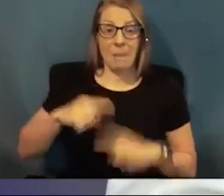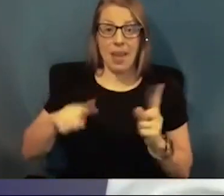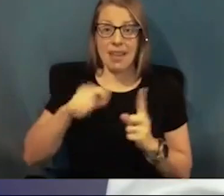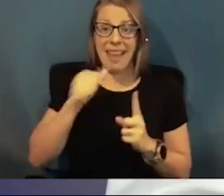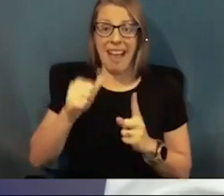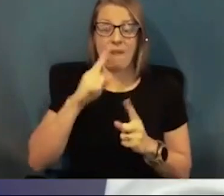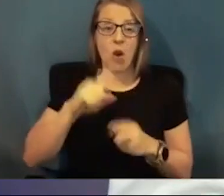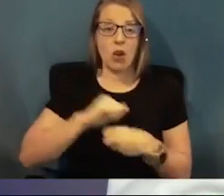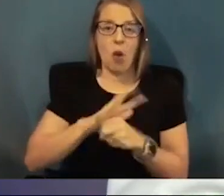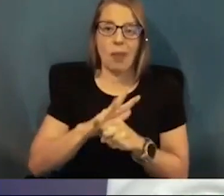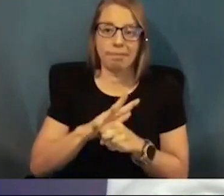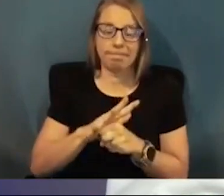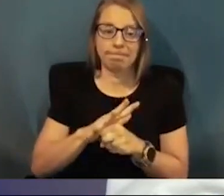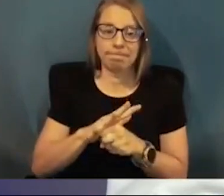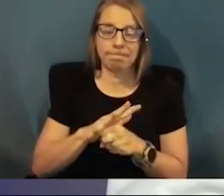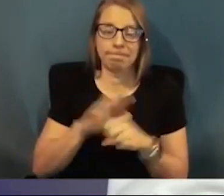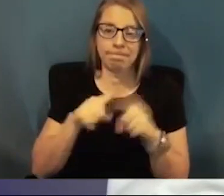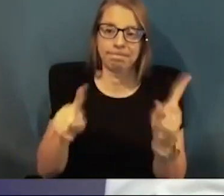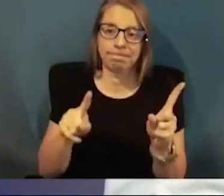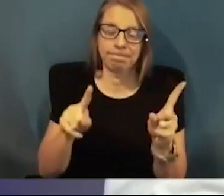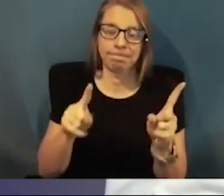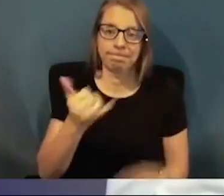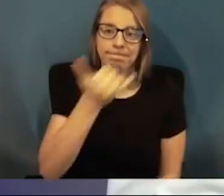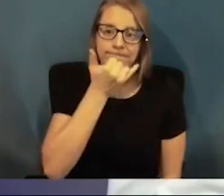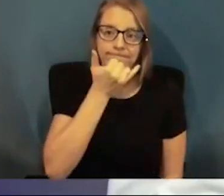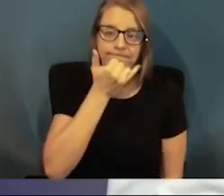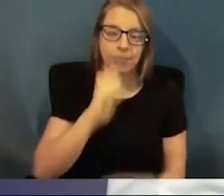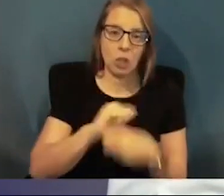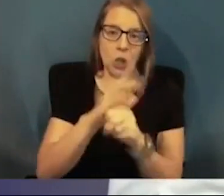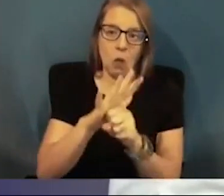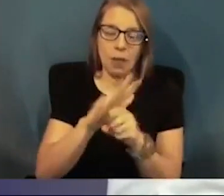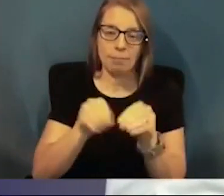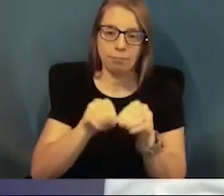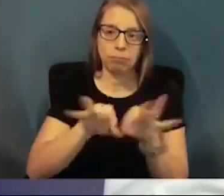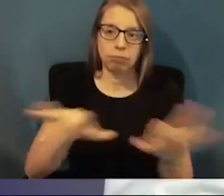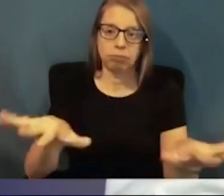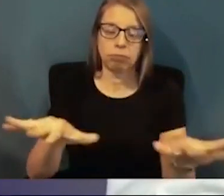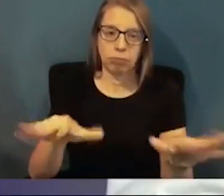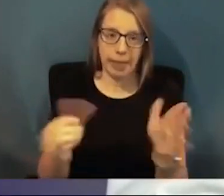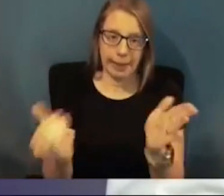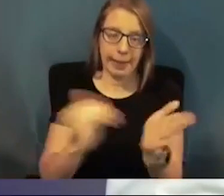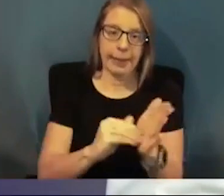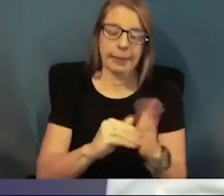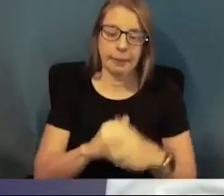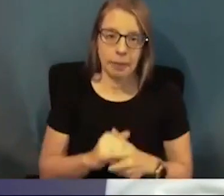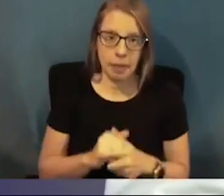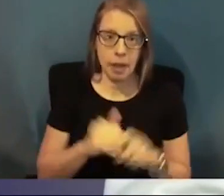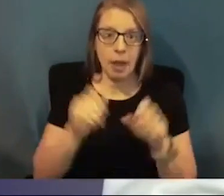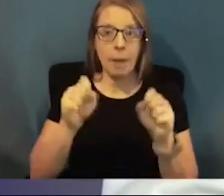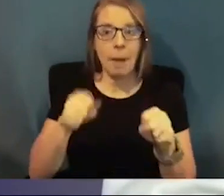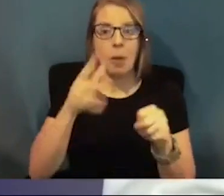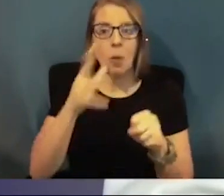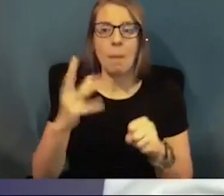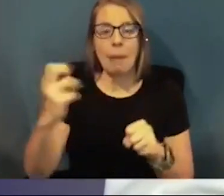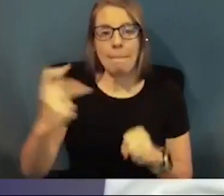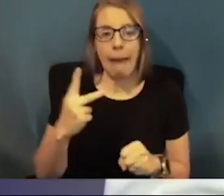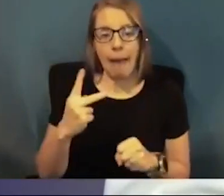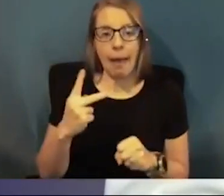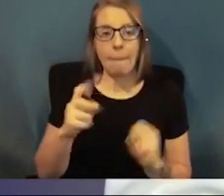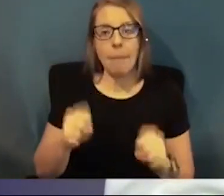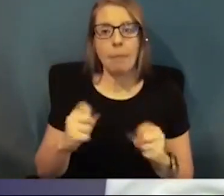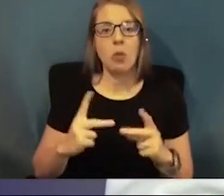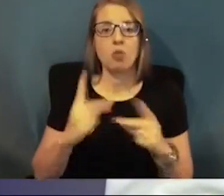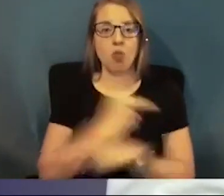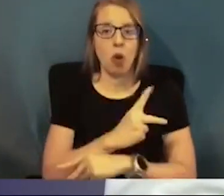Well, all of us know the rest of the story. COVID is back, and probably it's going to be back probably worse than it